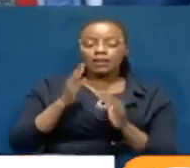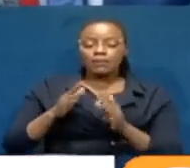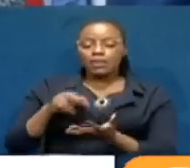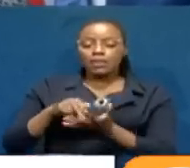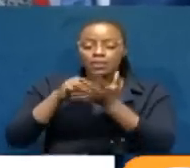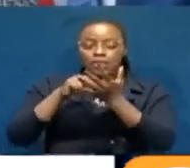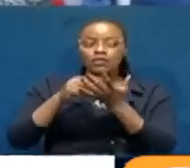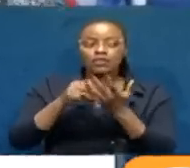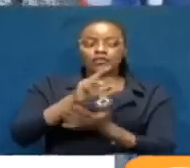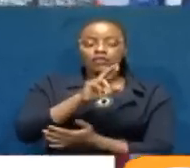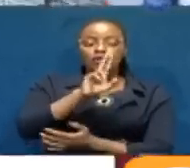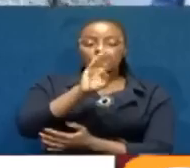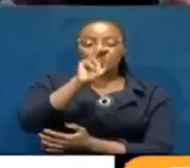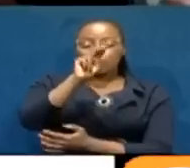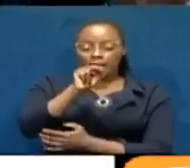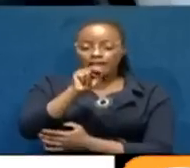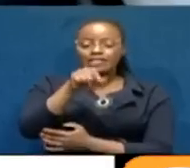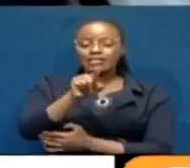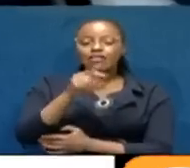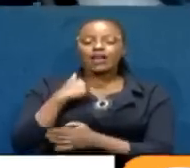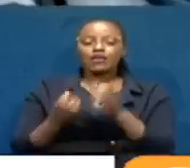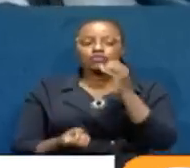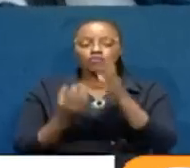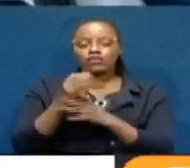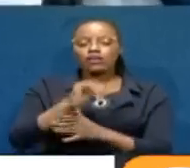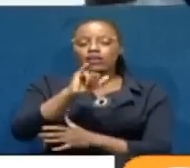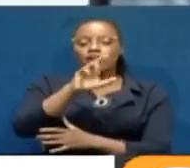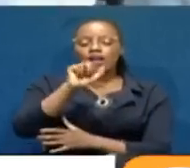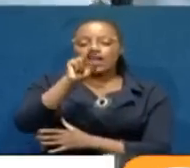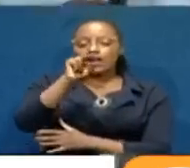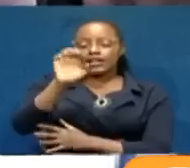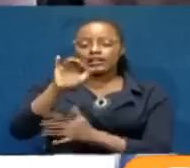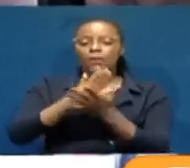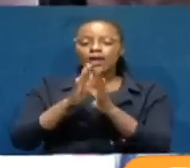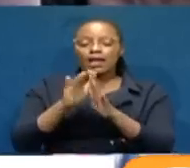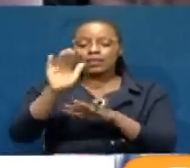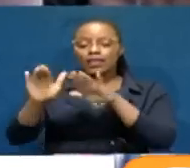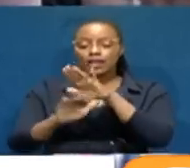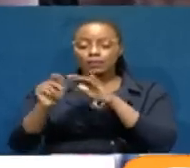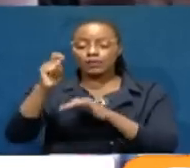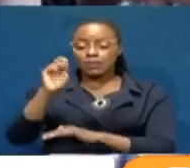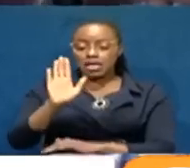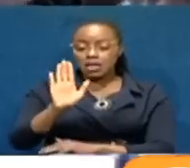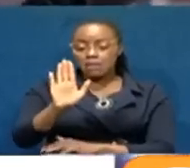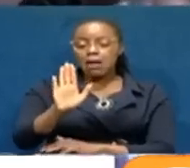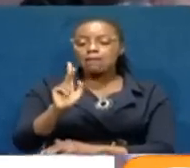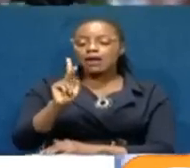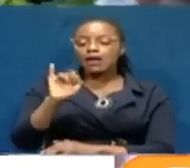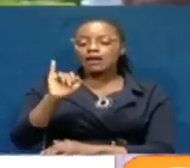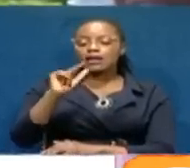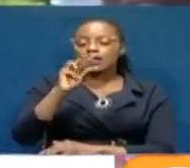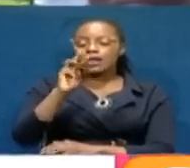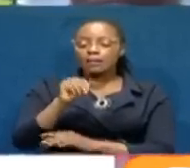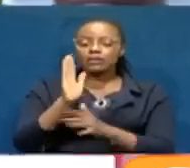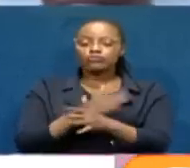Mwaniaji huru wa urais Reuben Kigame pia alimzindua Irene Ngendo kama mwaniaji mwenza. Kigame ambaye